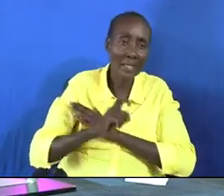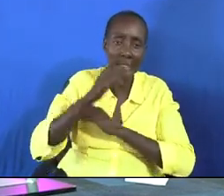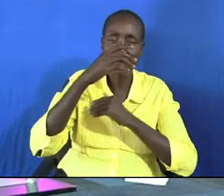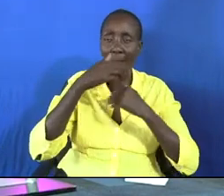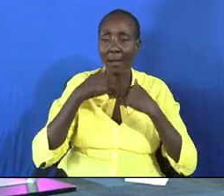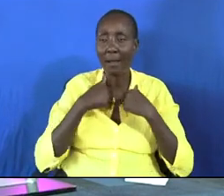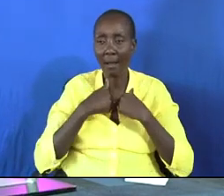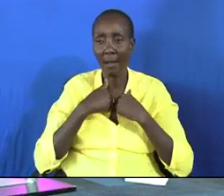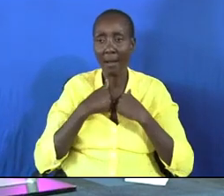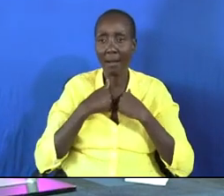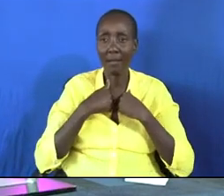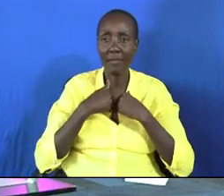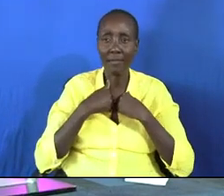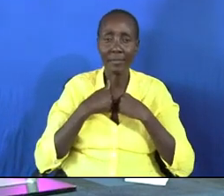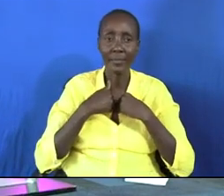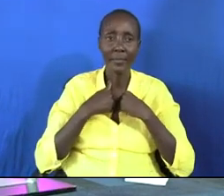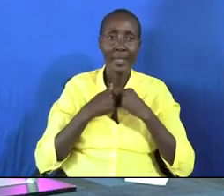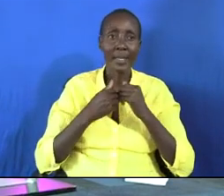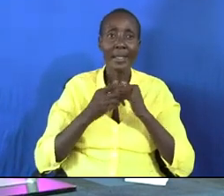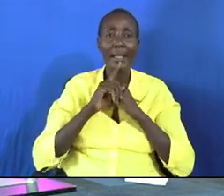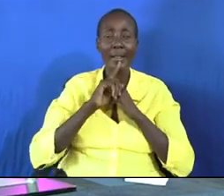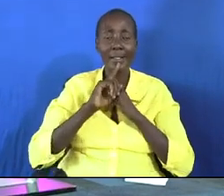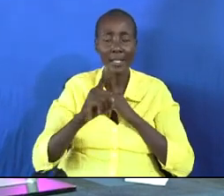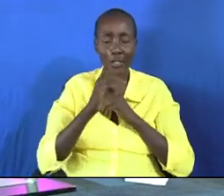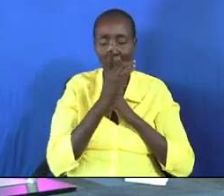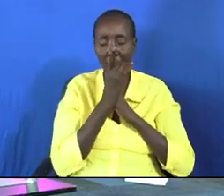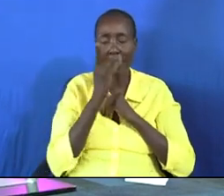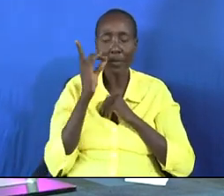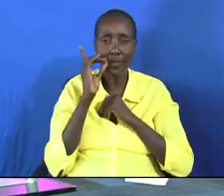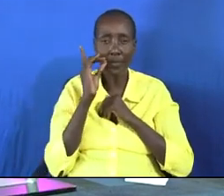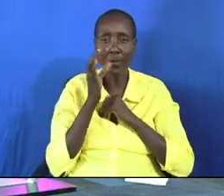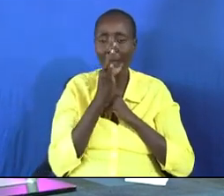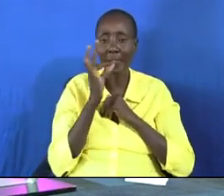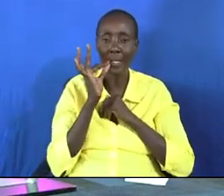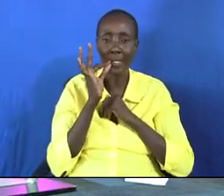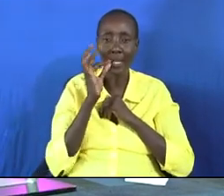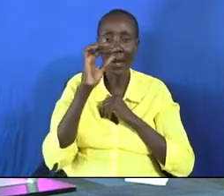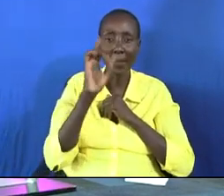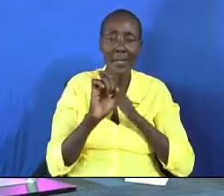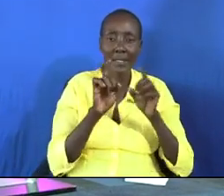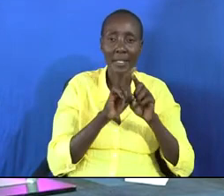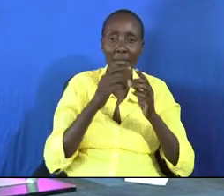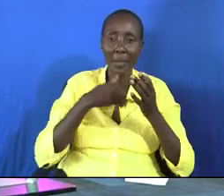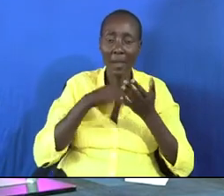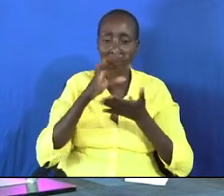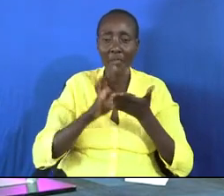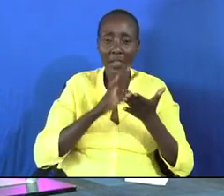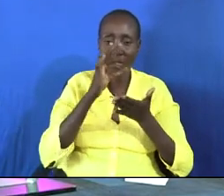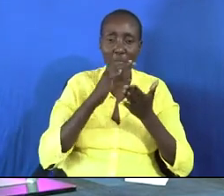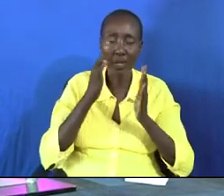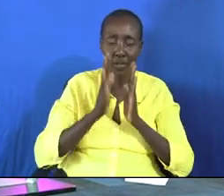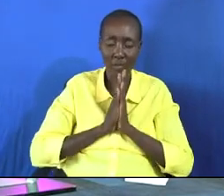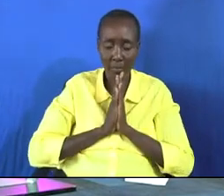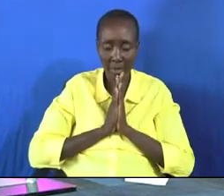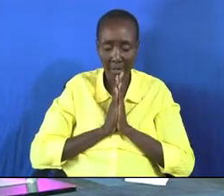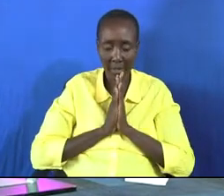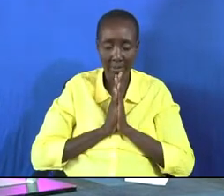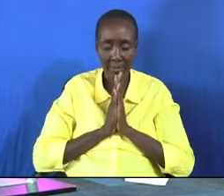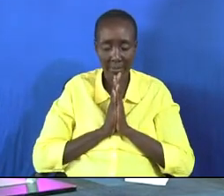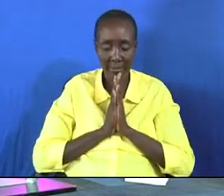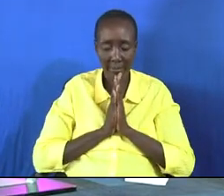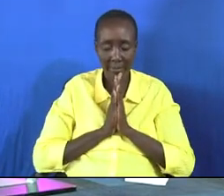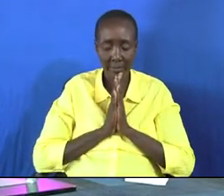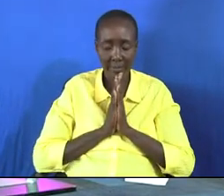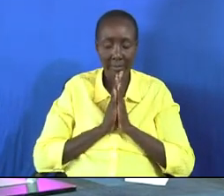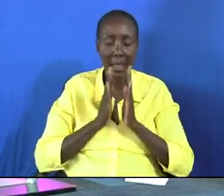develop the discipline of fasting. We need to develop the spirit of prayer.